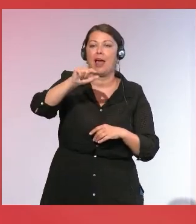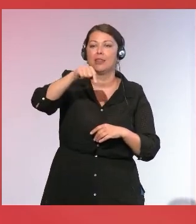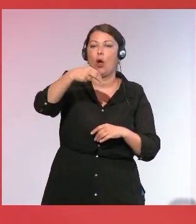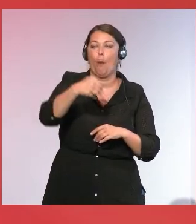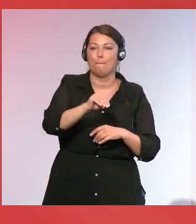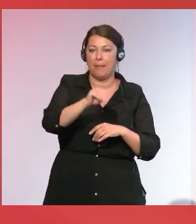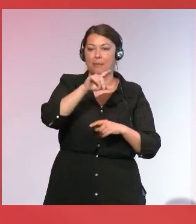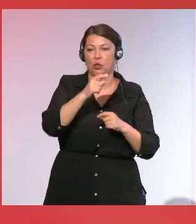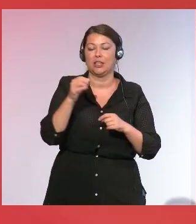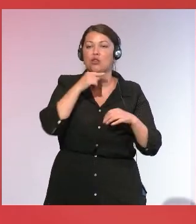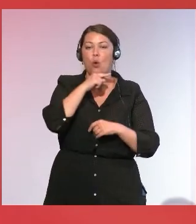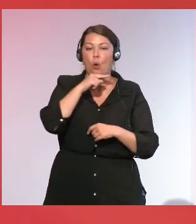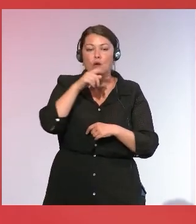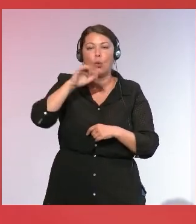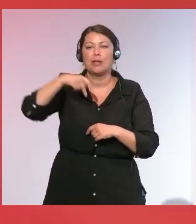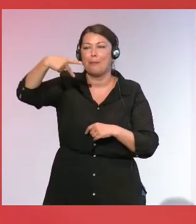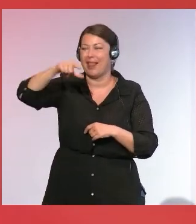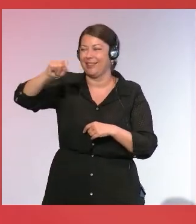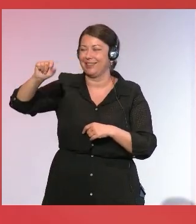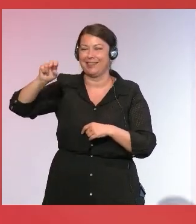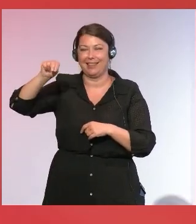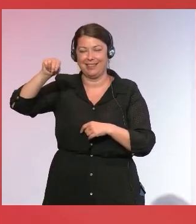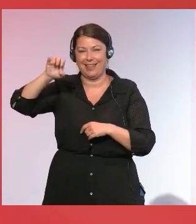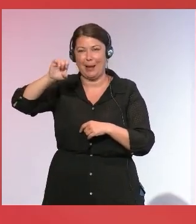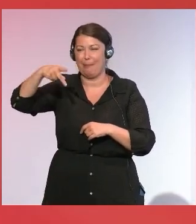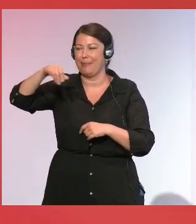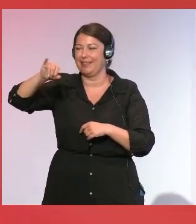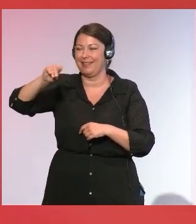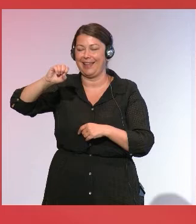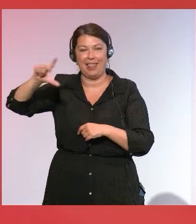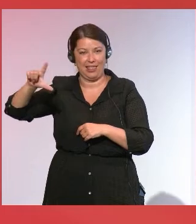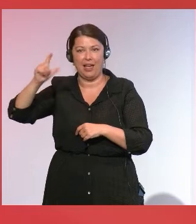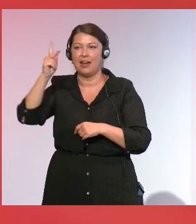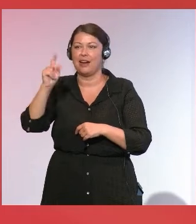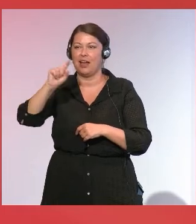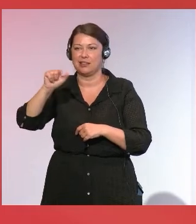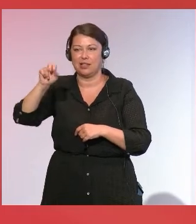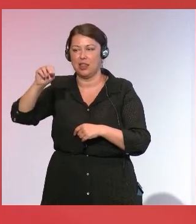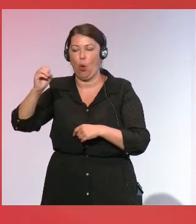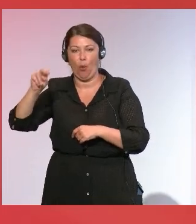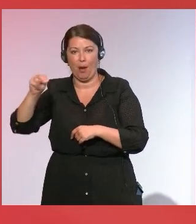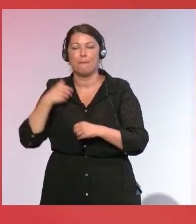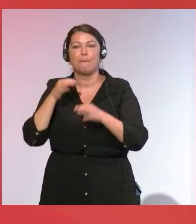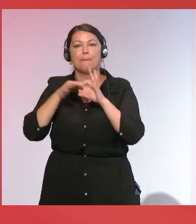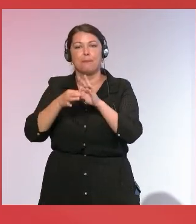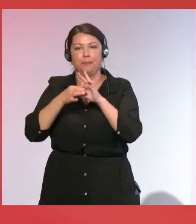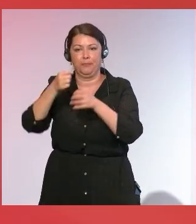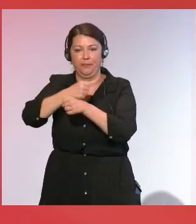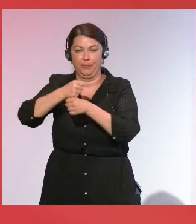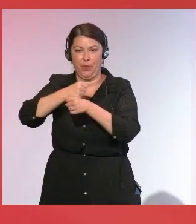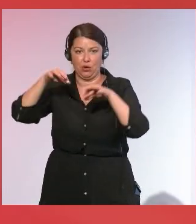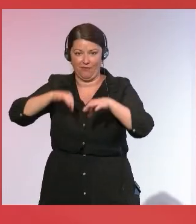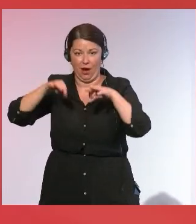the yellow line. And you can see that melanoma, that's increased threefold in the last decades. And obviously, this is also very